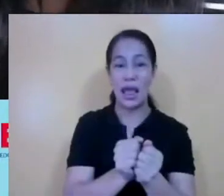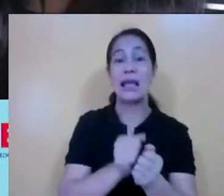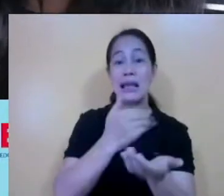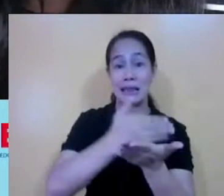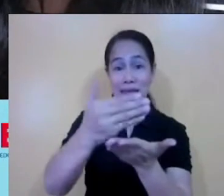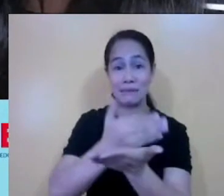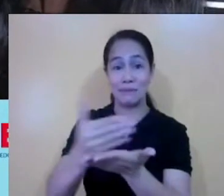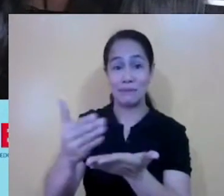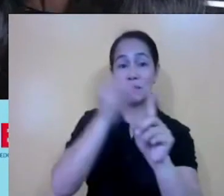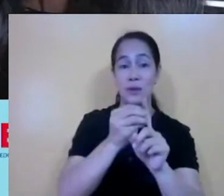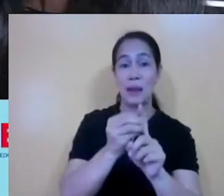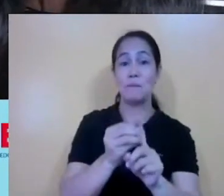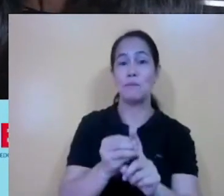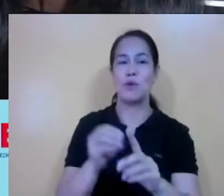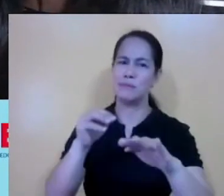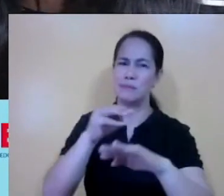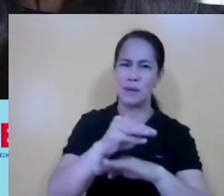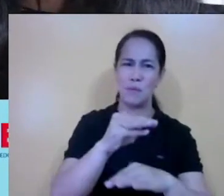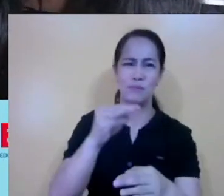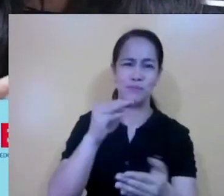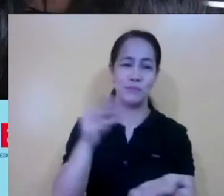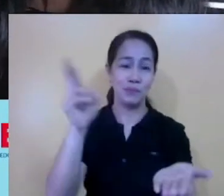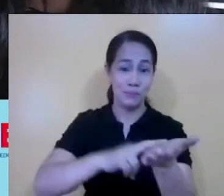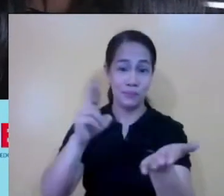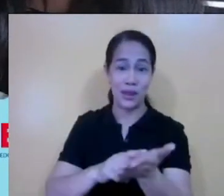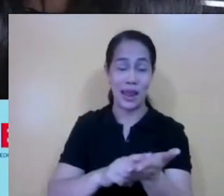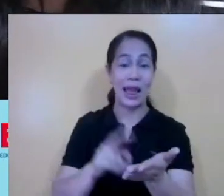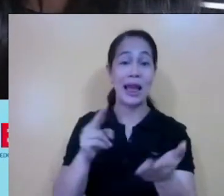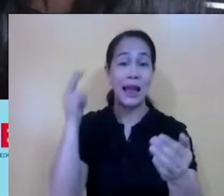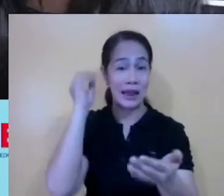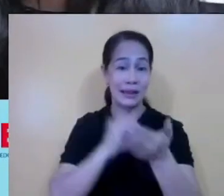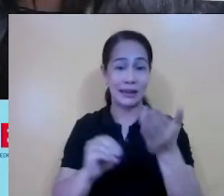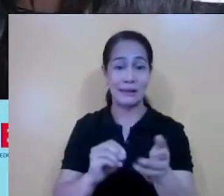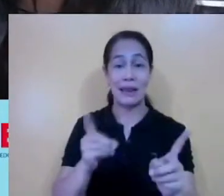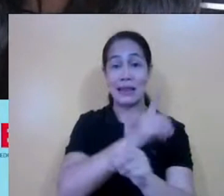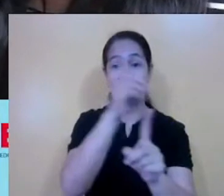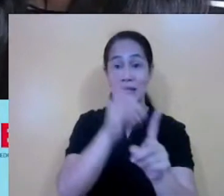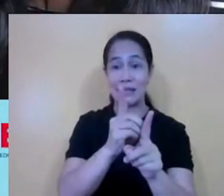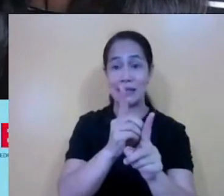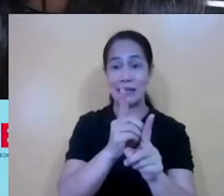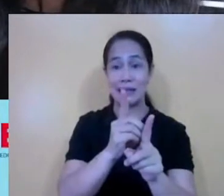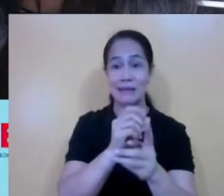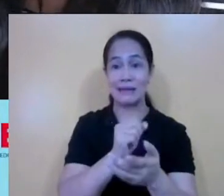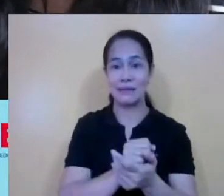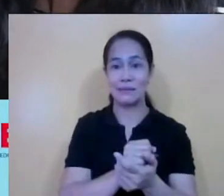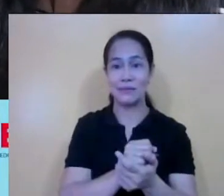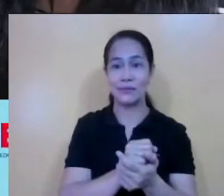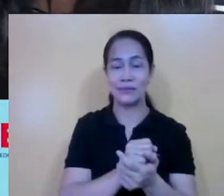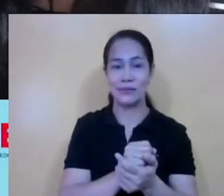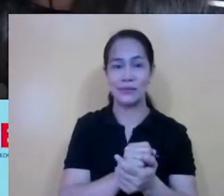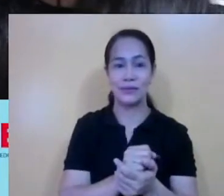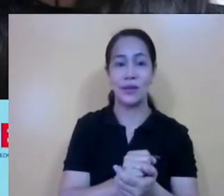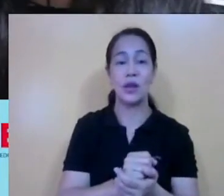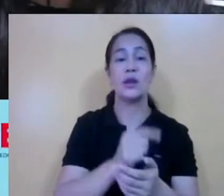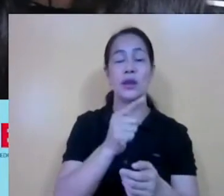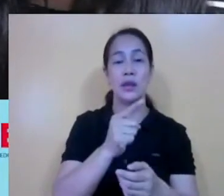through this memo signed by Yusek Cabral, dated Feb 15, 2022, on your screen you will see there